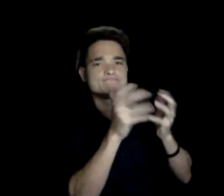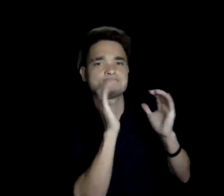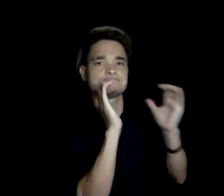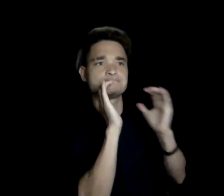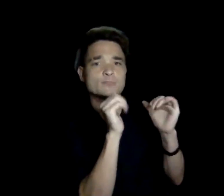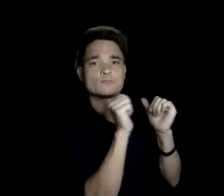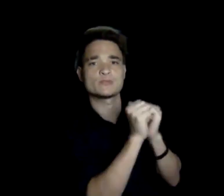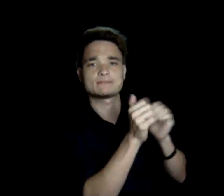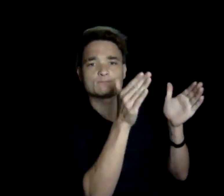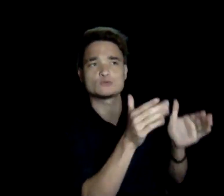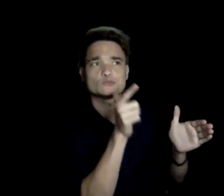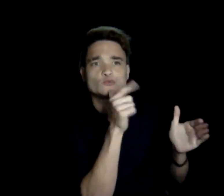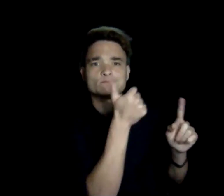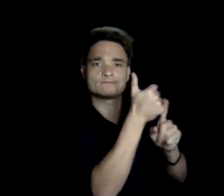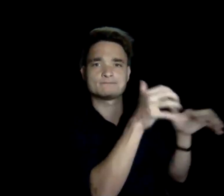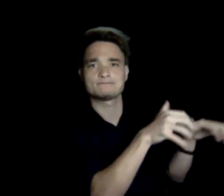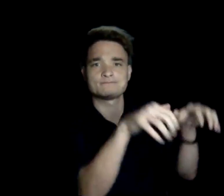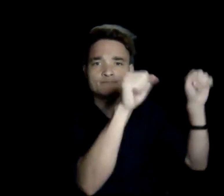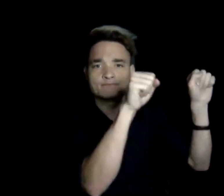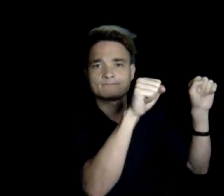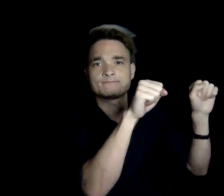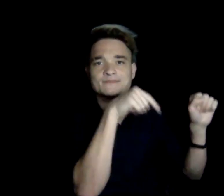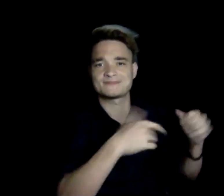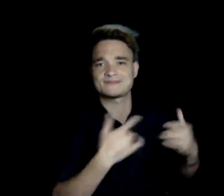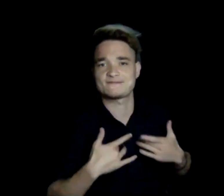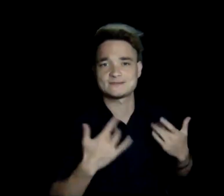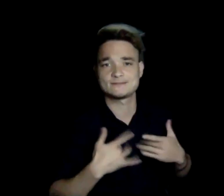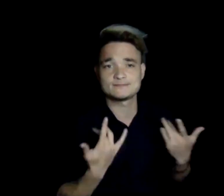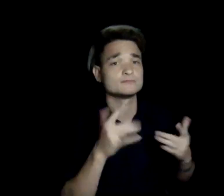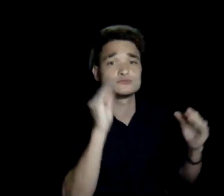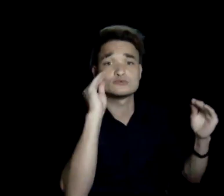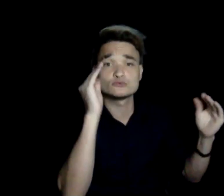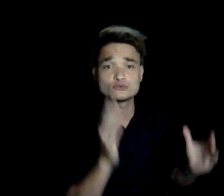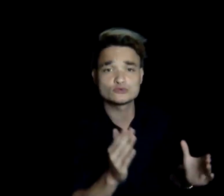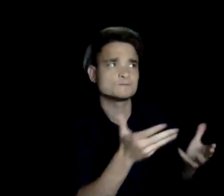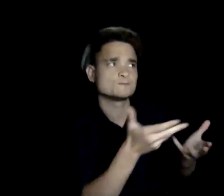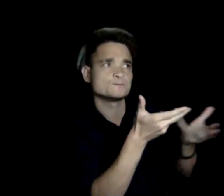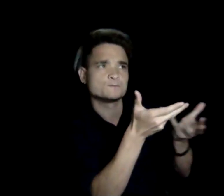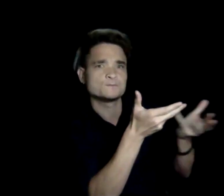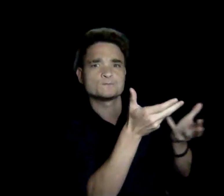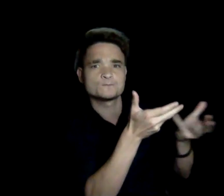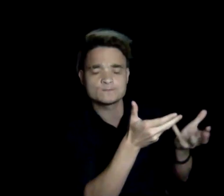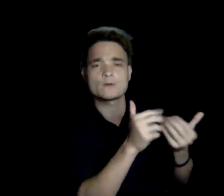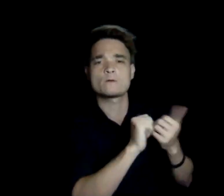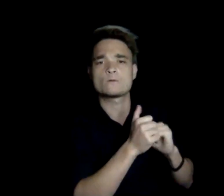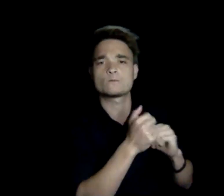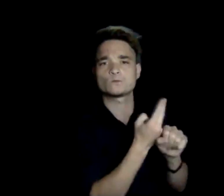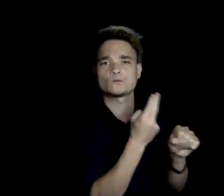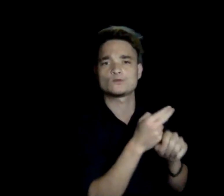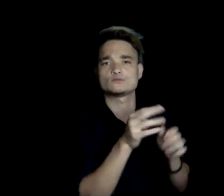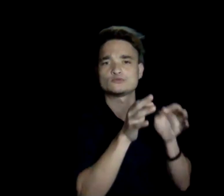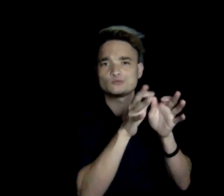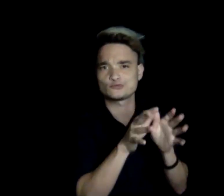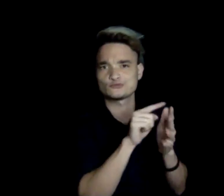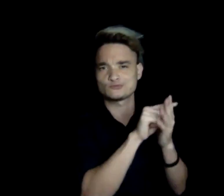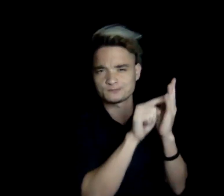So for using the interpreter, it's really important for communication with the person who is hosting this event. So you need to communicate